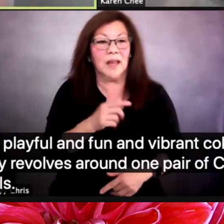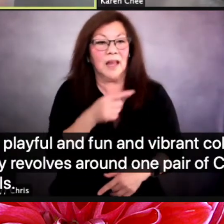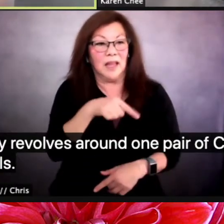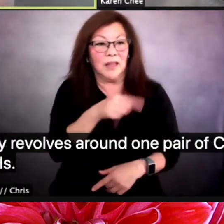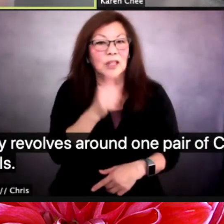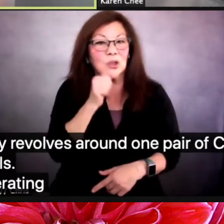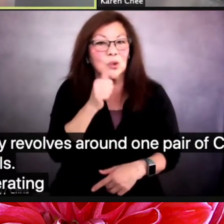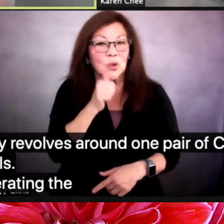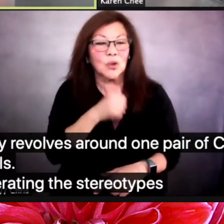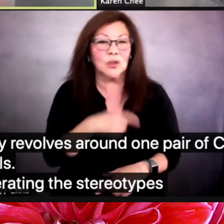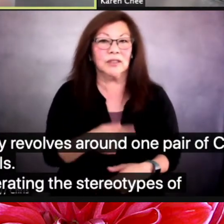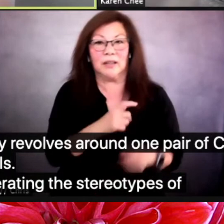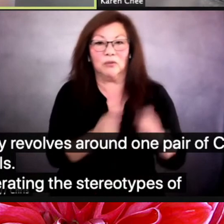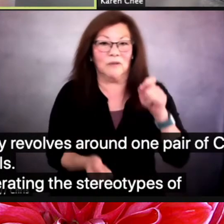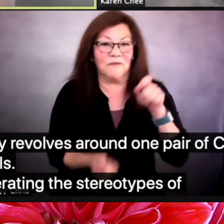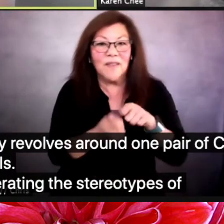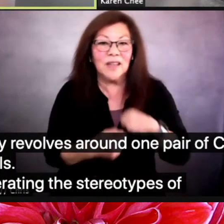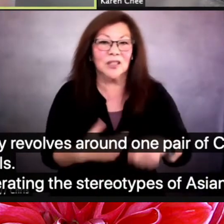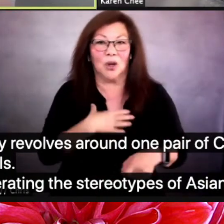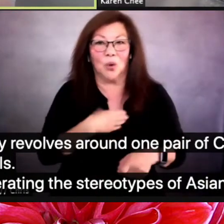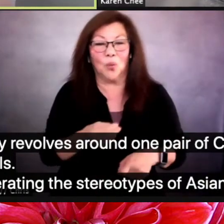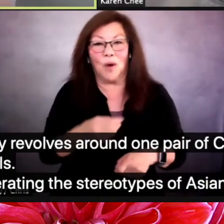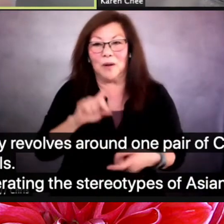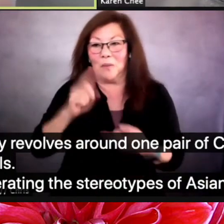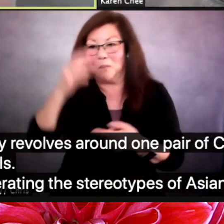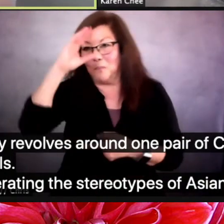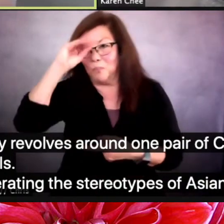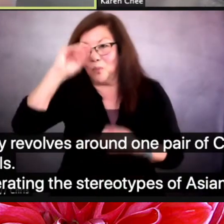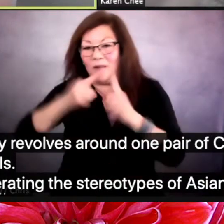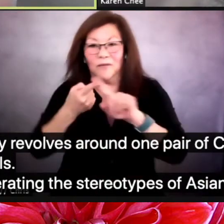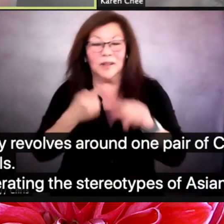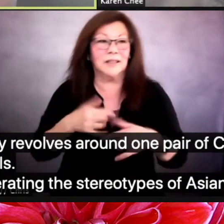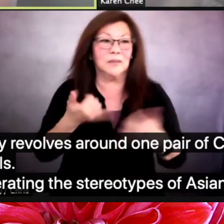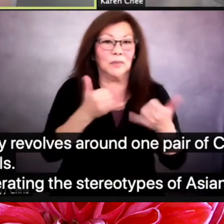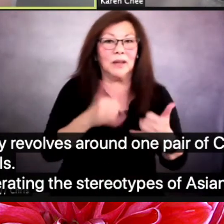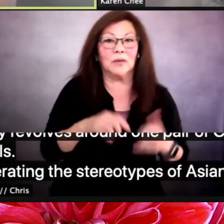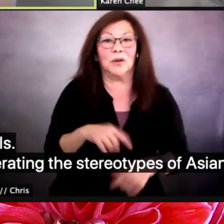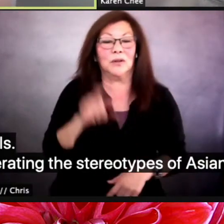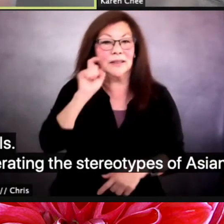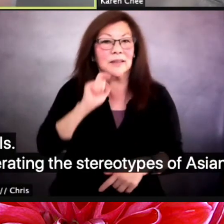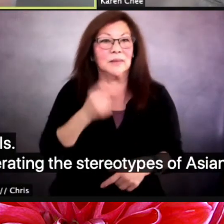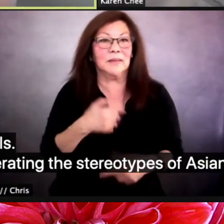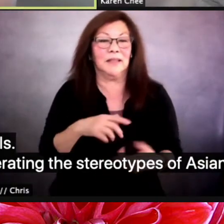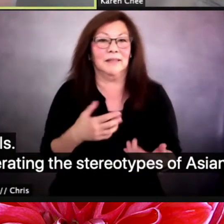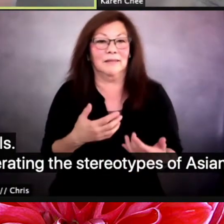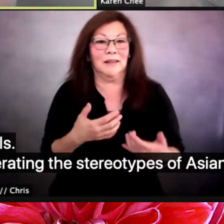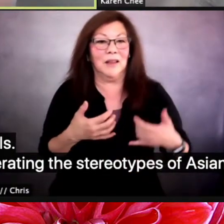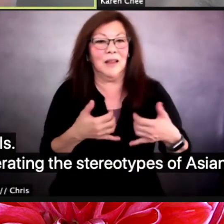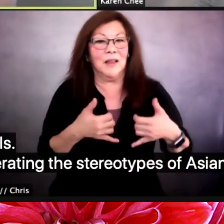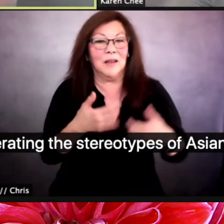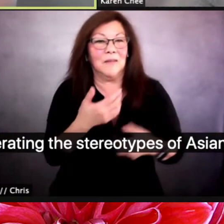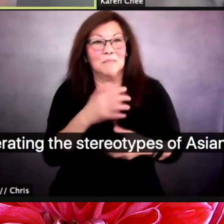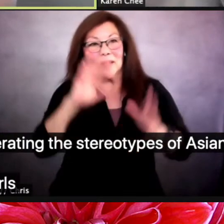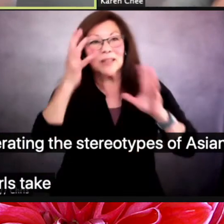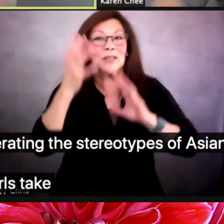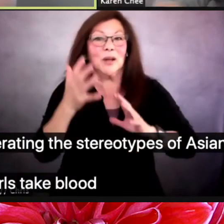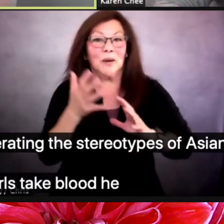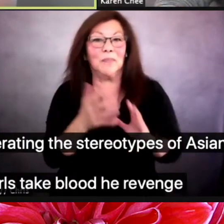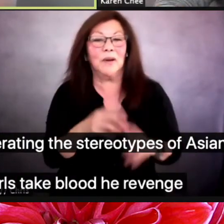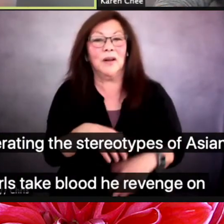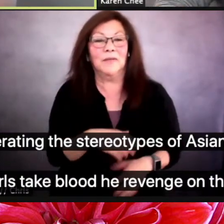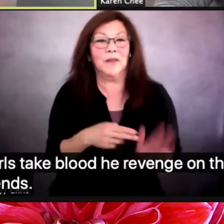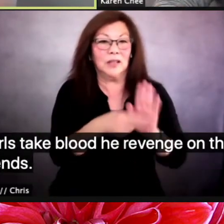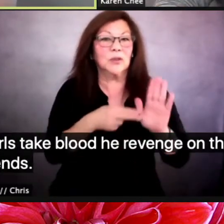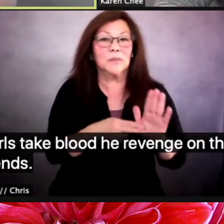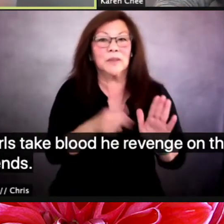take bloody revenge on their like white boyfriends, and she plays around with all the sexualized like fucked up tropes of Asian women and makes them her own. And